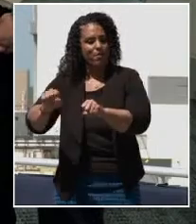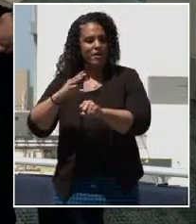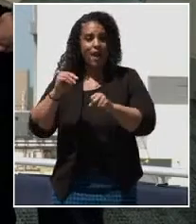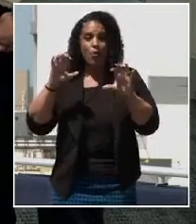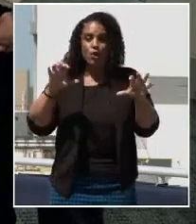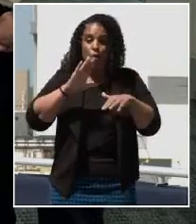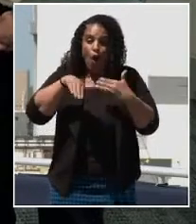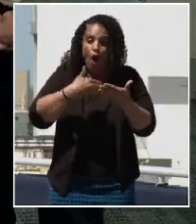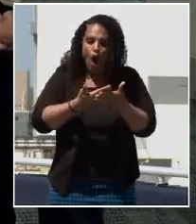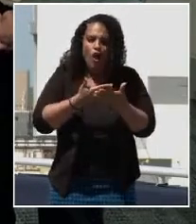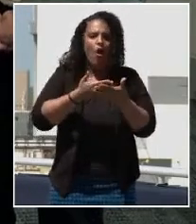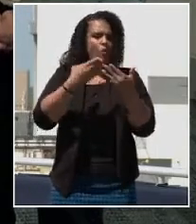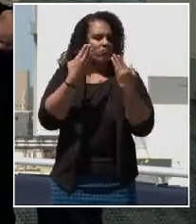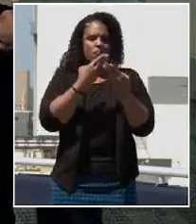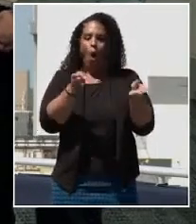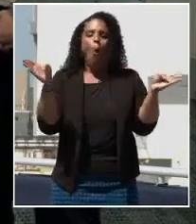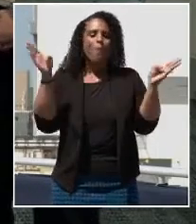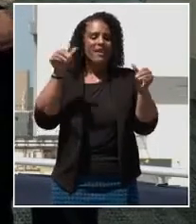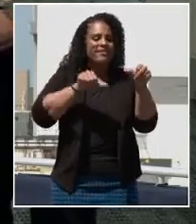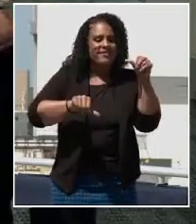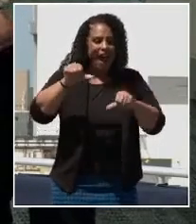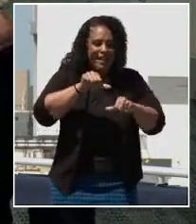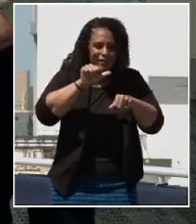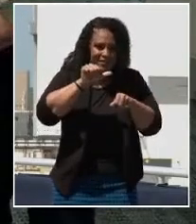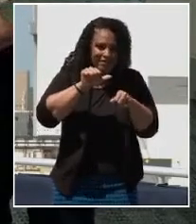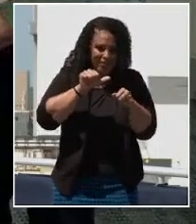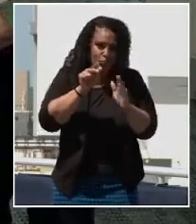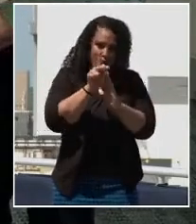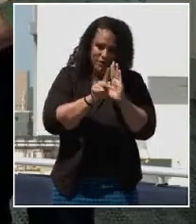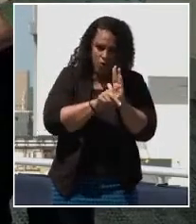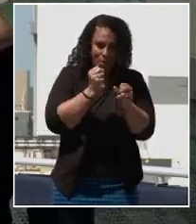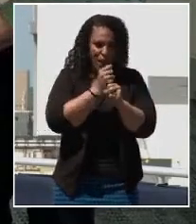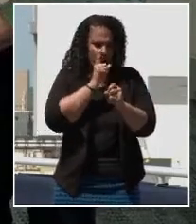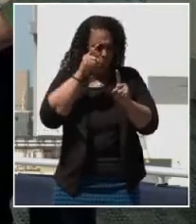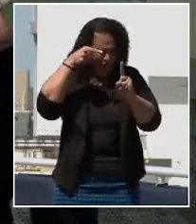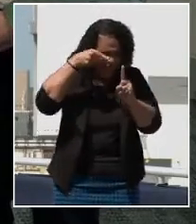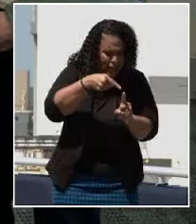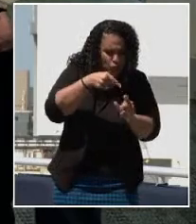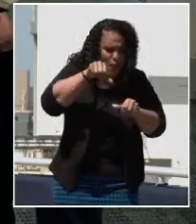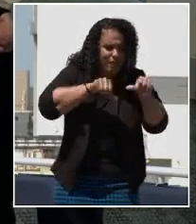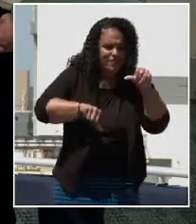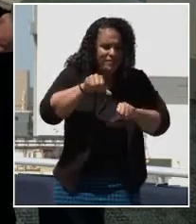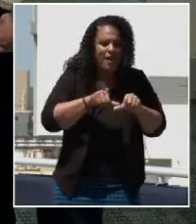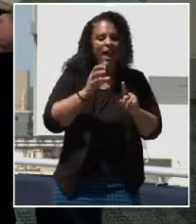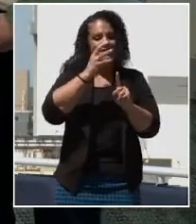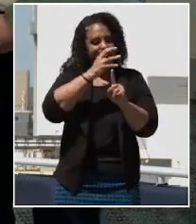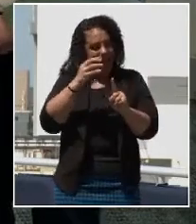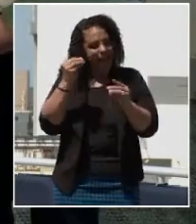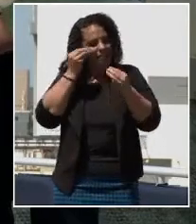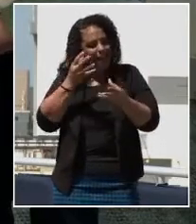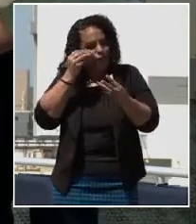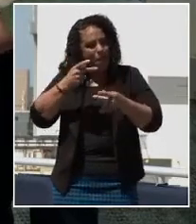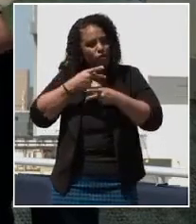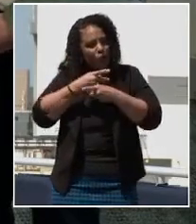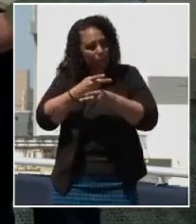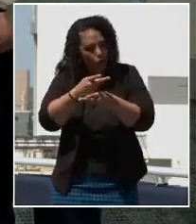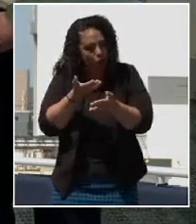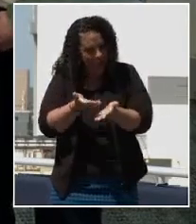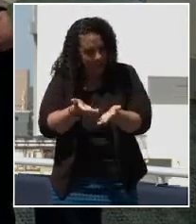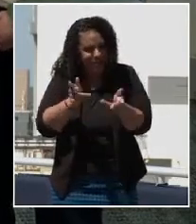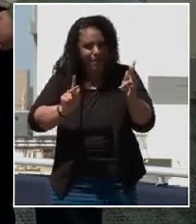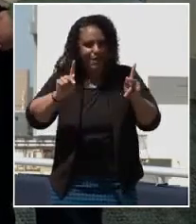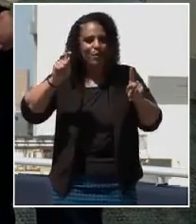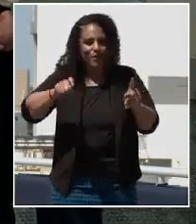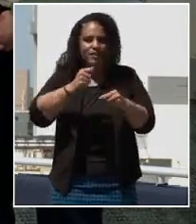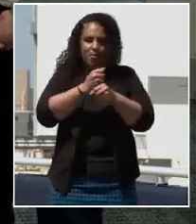doing it all under open science principles to make sure that we get to the science and the information products uh that